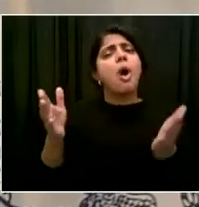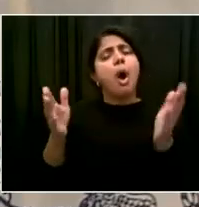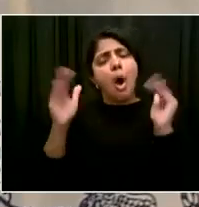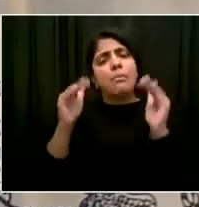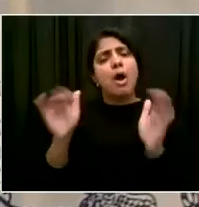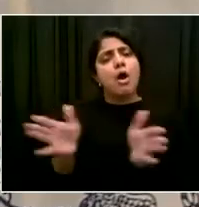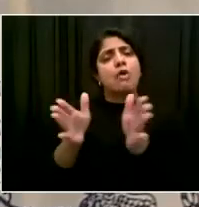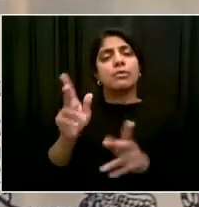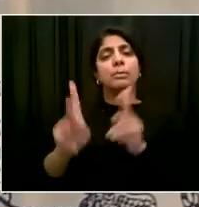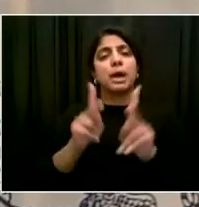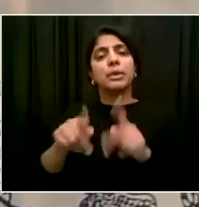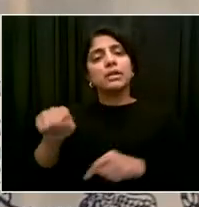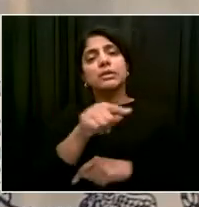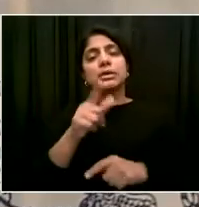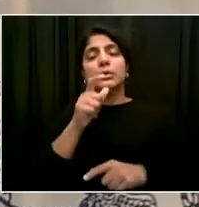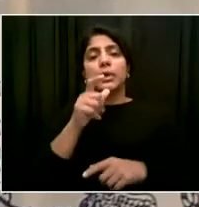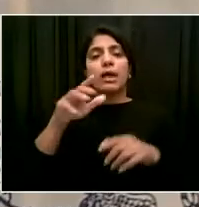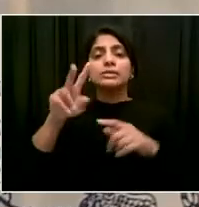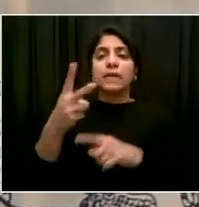Now, everyone,